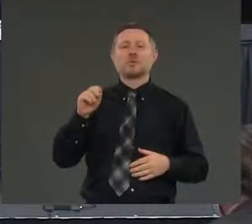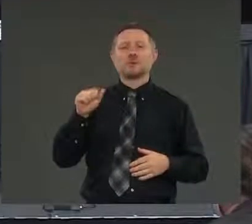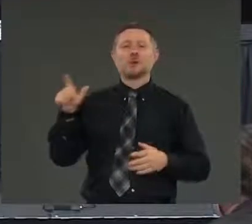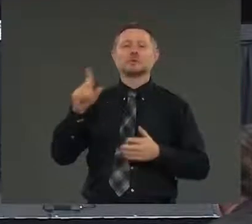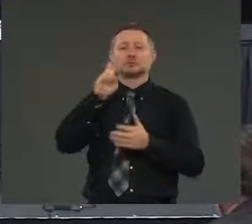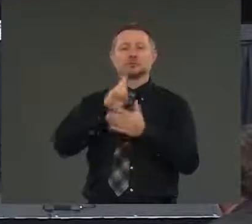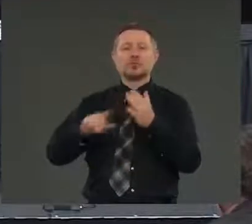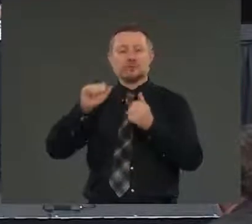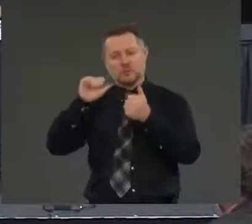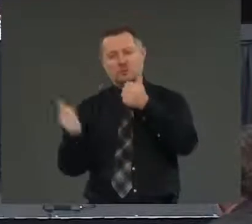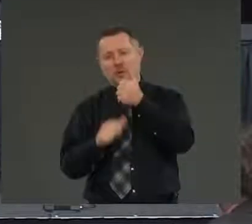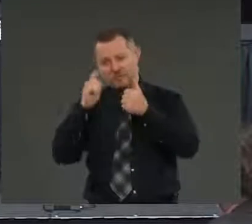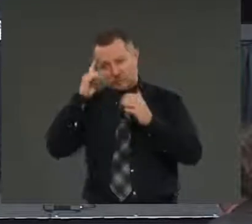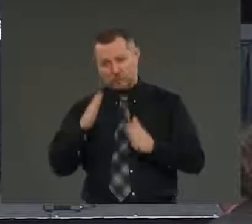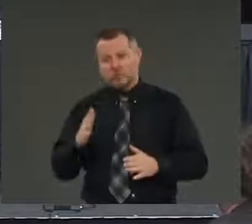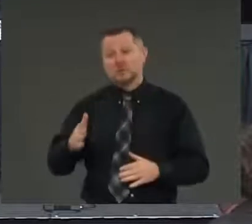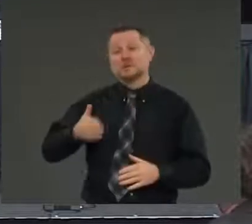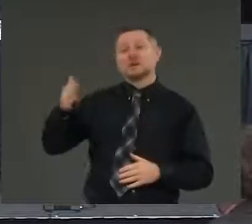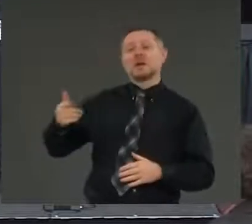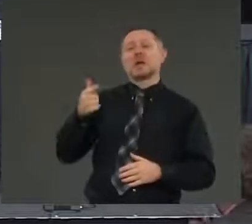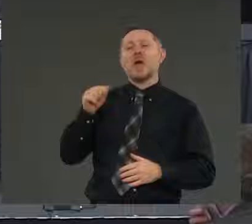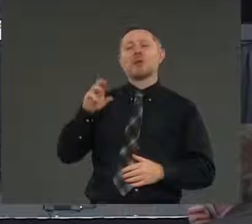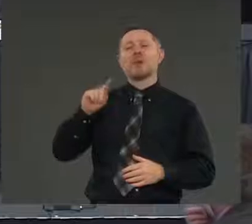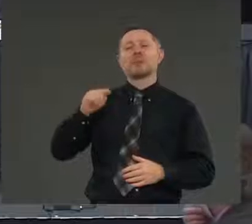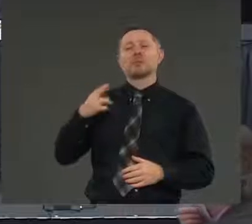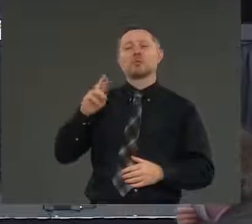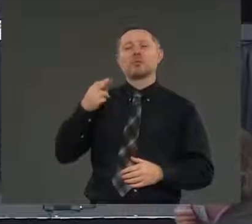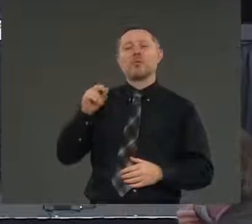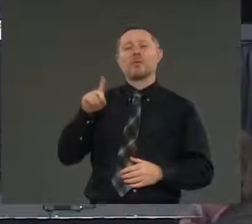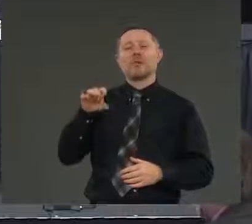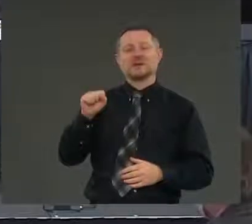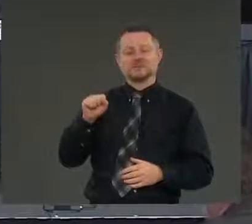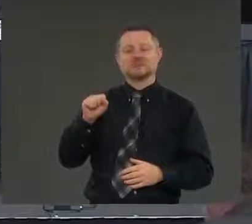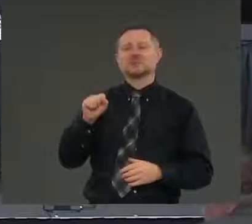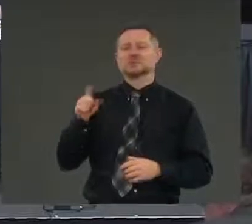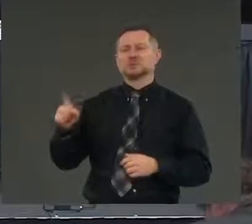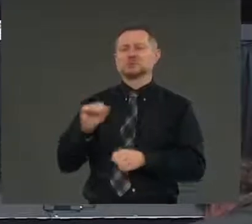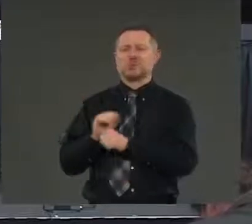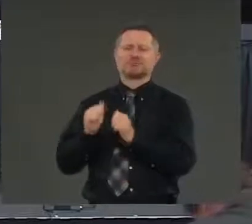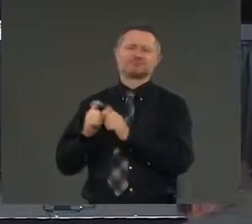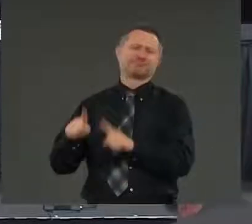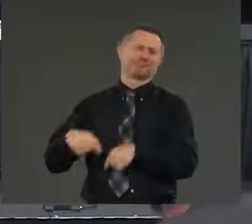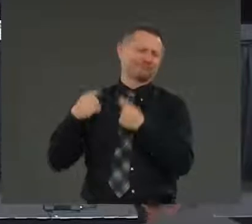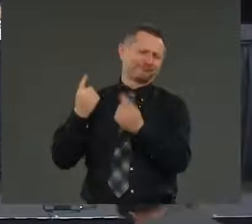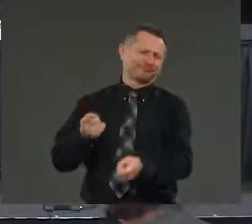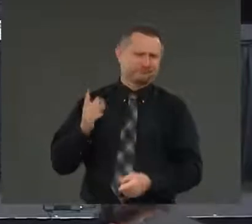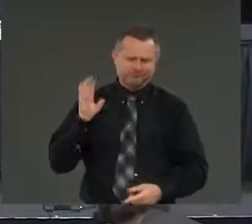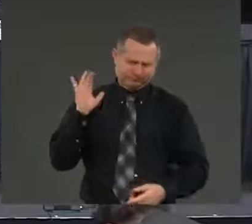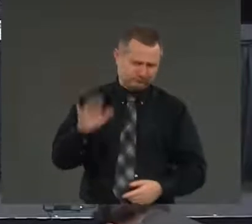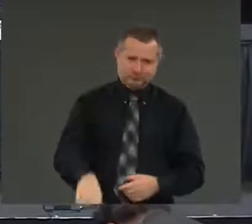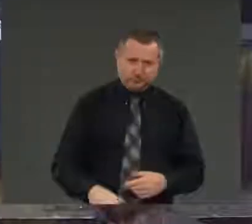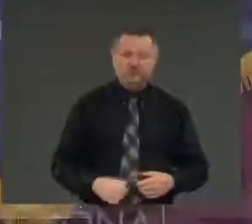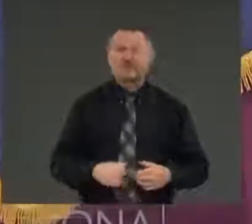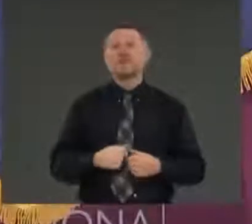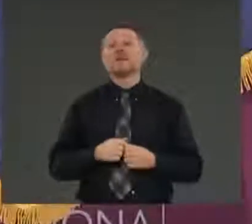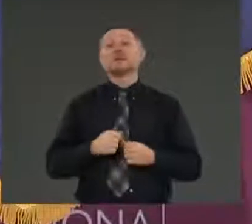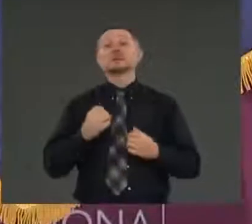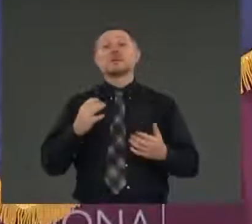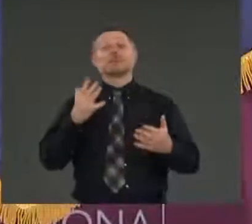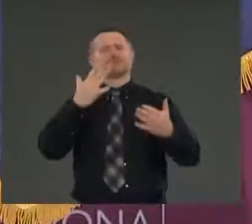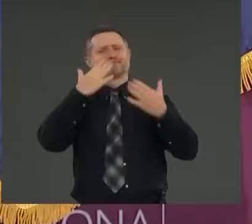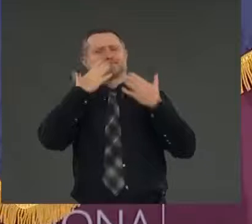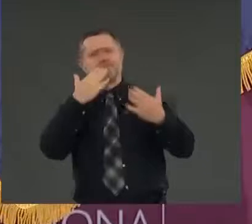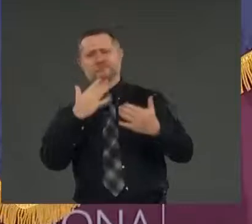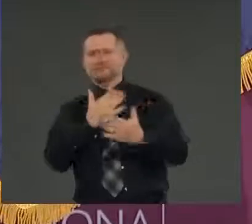right, Gareth Rhodes, who's been working with us from day one. Thank you again. Thank you to